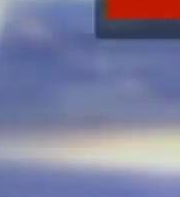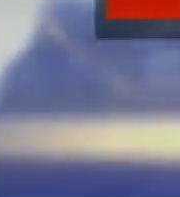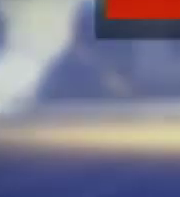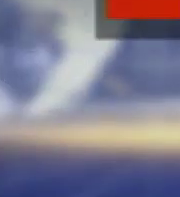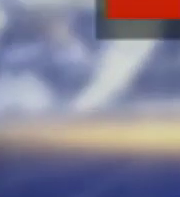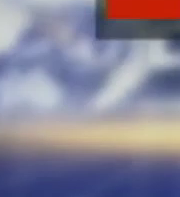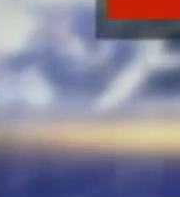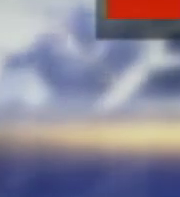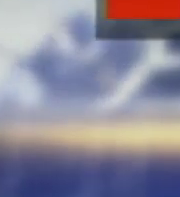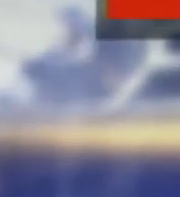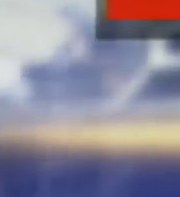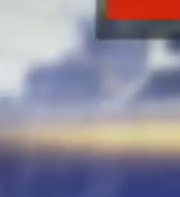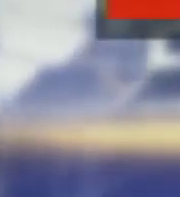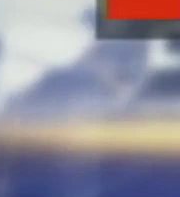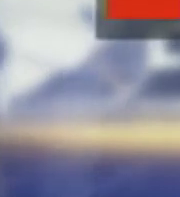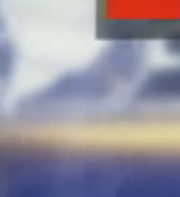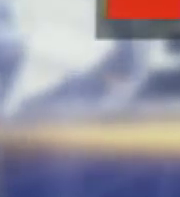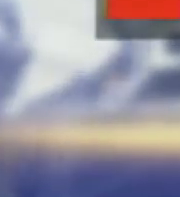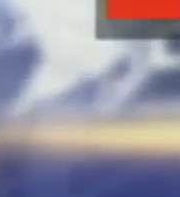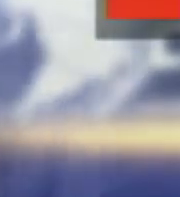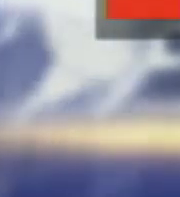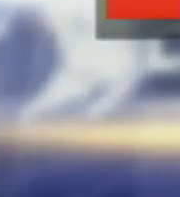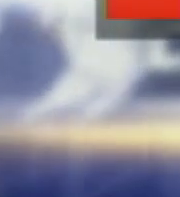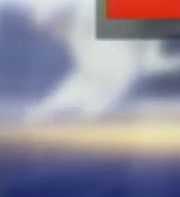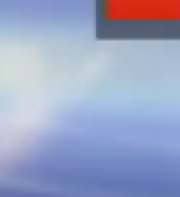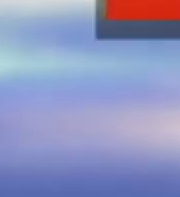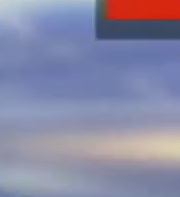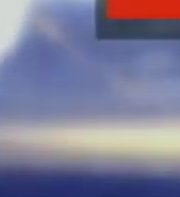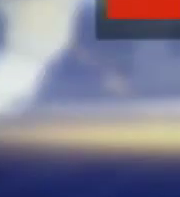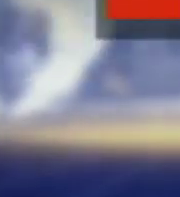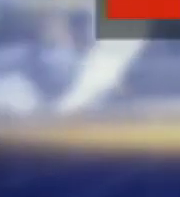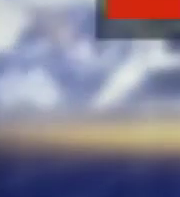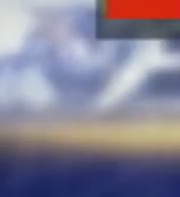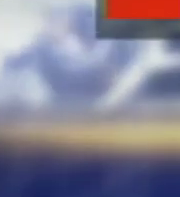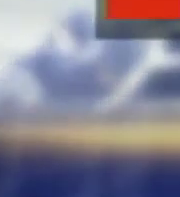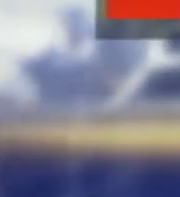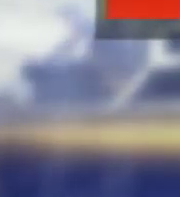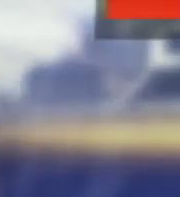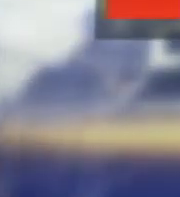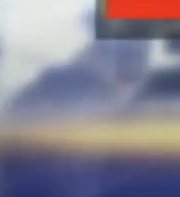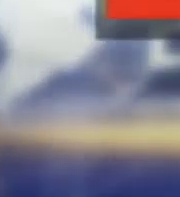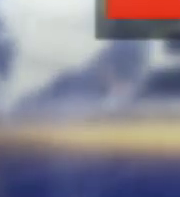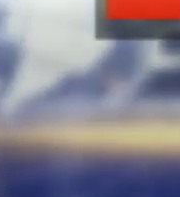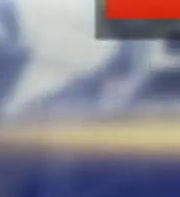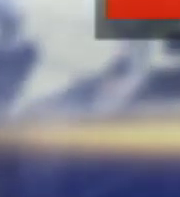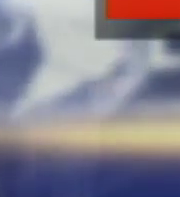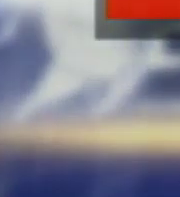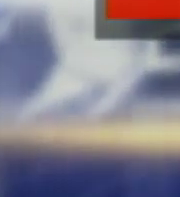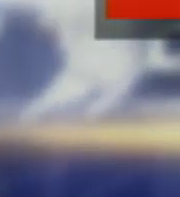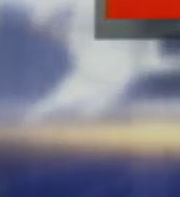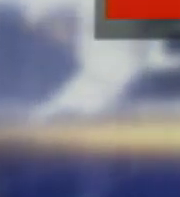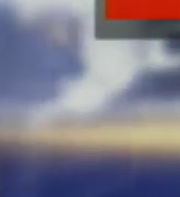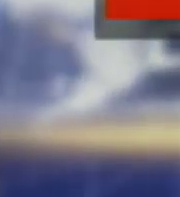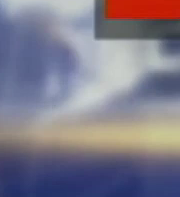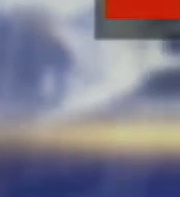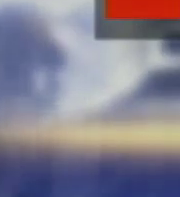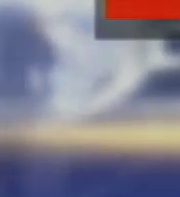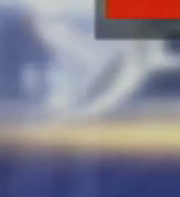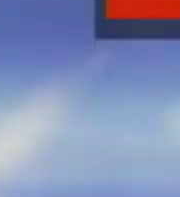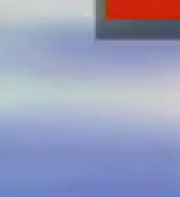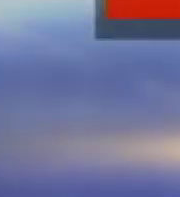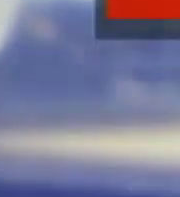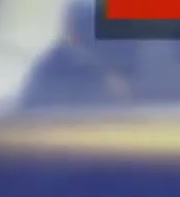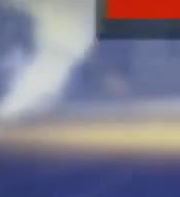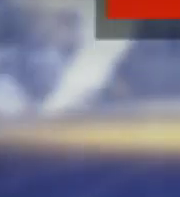from Canada to the island over the next 4 months. Air Transit will be offering direct service to Barbados every Sunday until